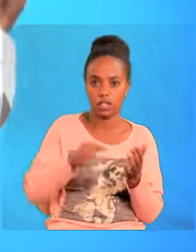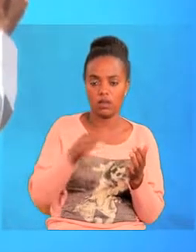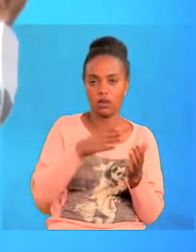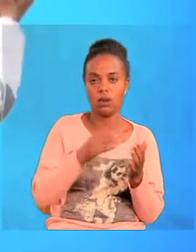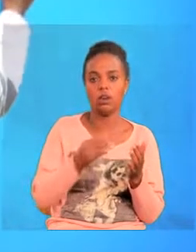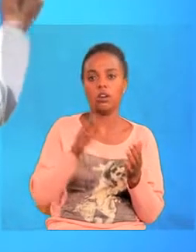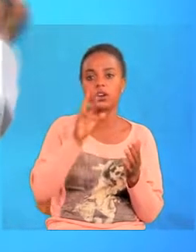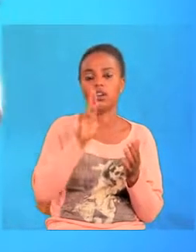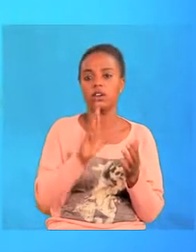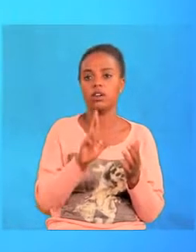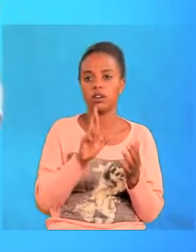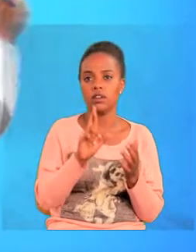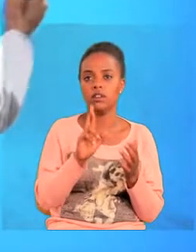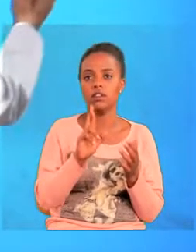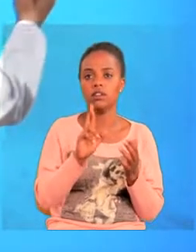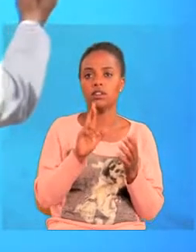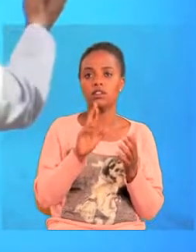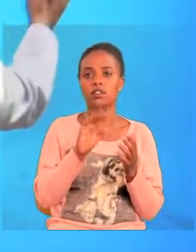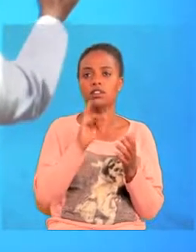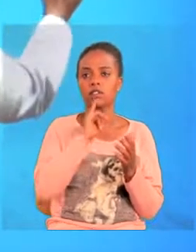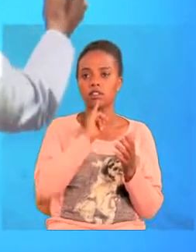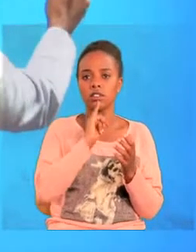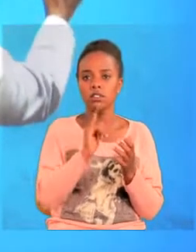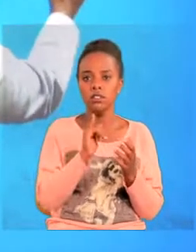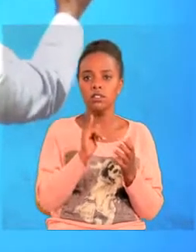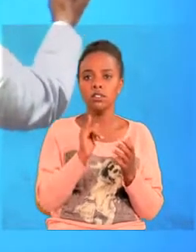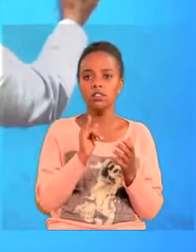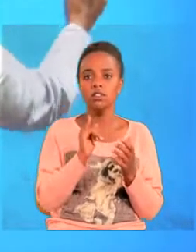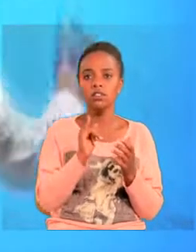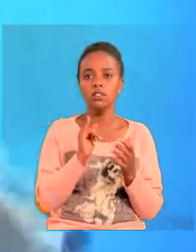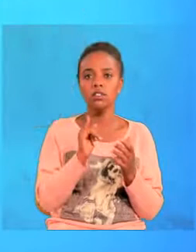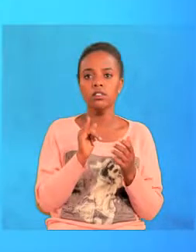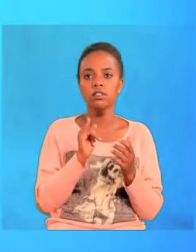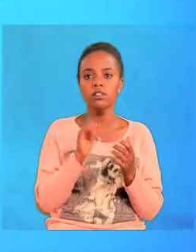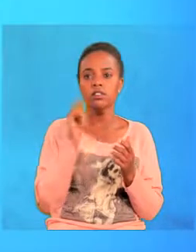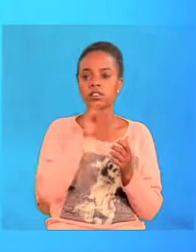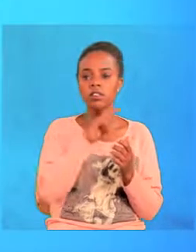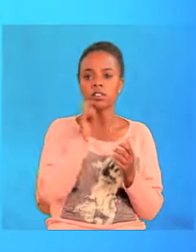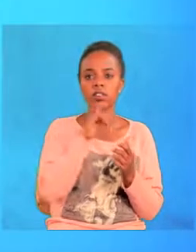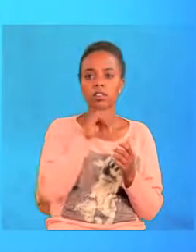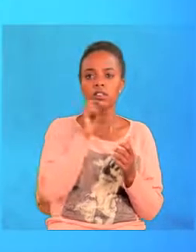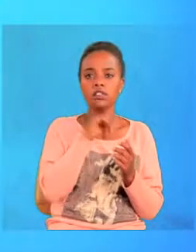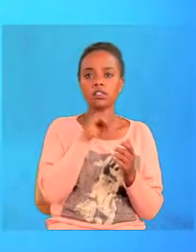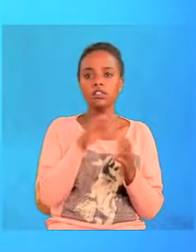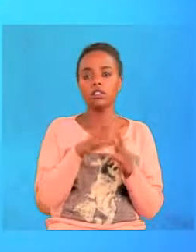R is this is false.